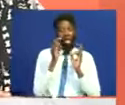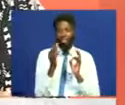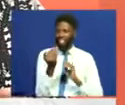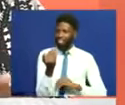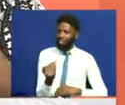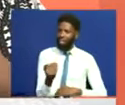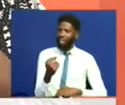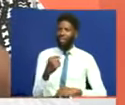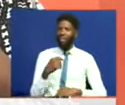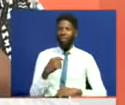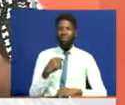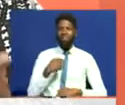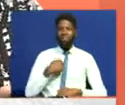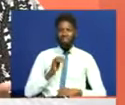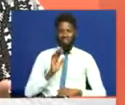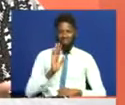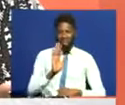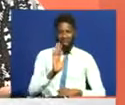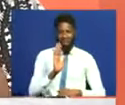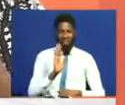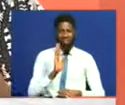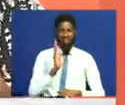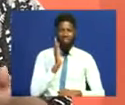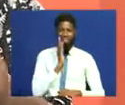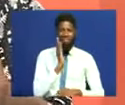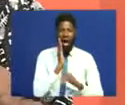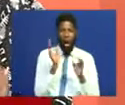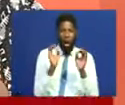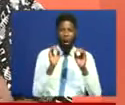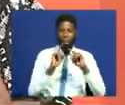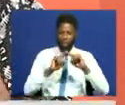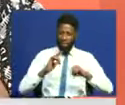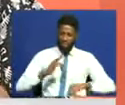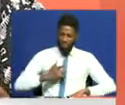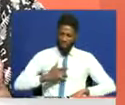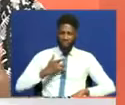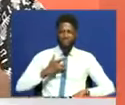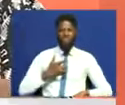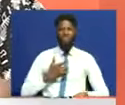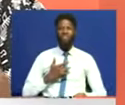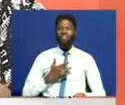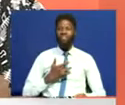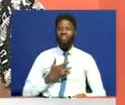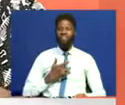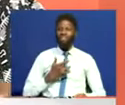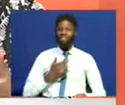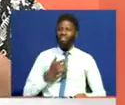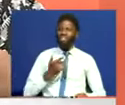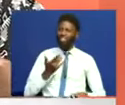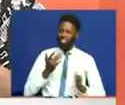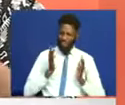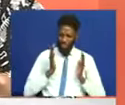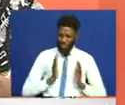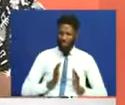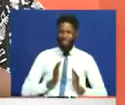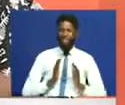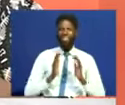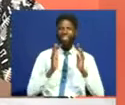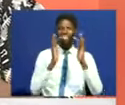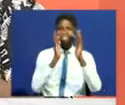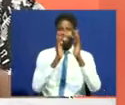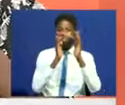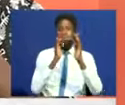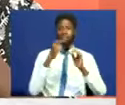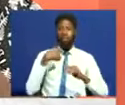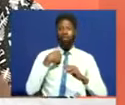her parent, but as a person, when you come onto the internet and I write, rest in peace,